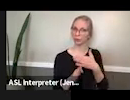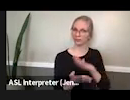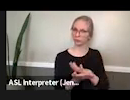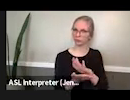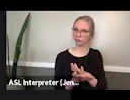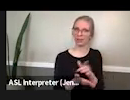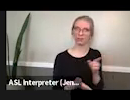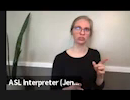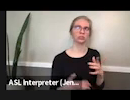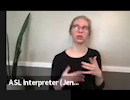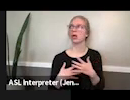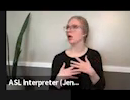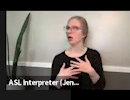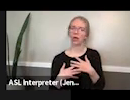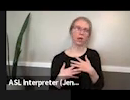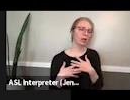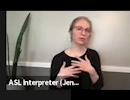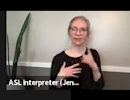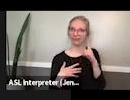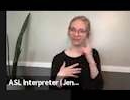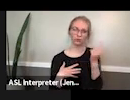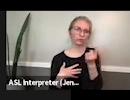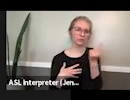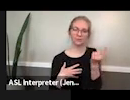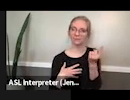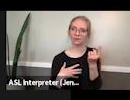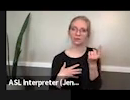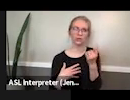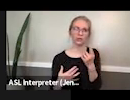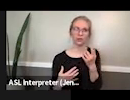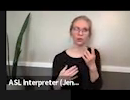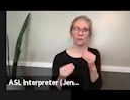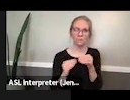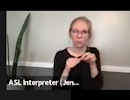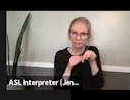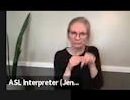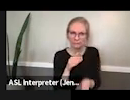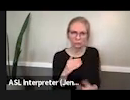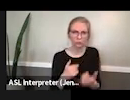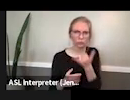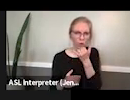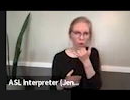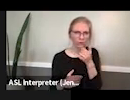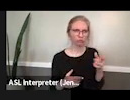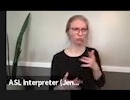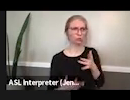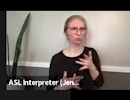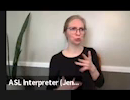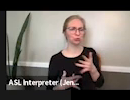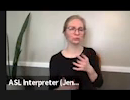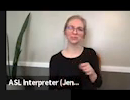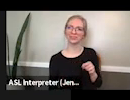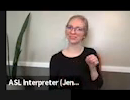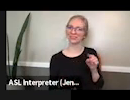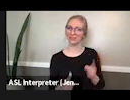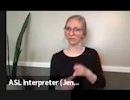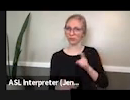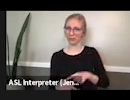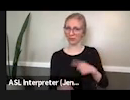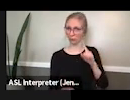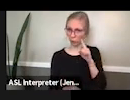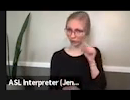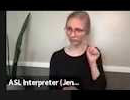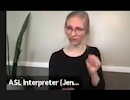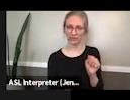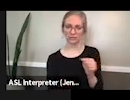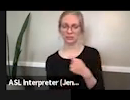just beside herself thinking that there's something more in depth wrong. And this is the first time I've heard of this. And